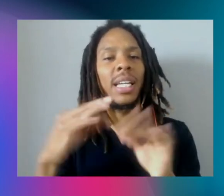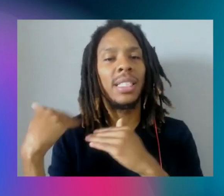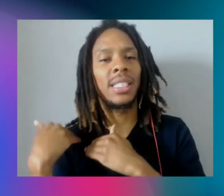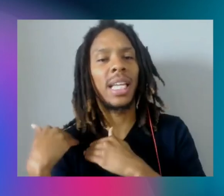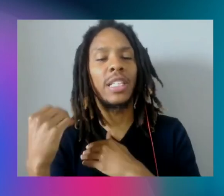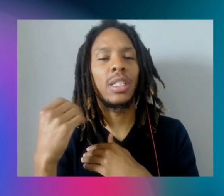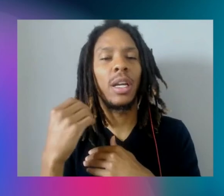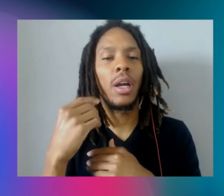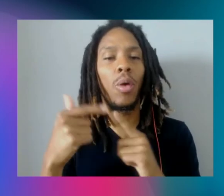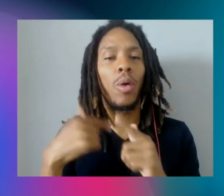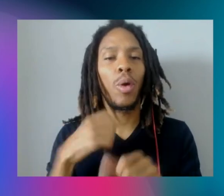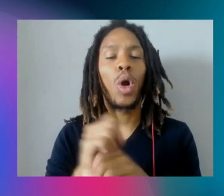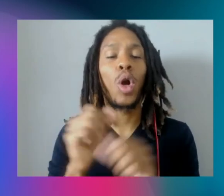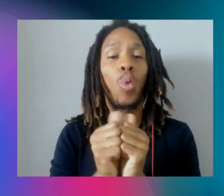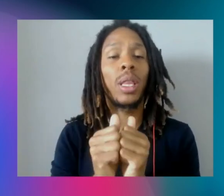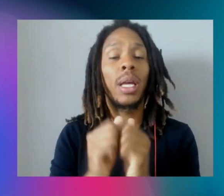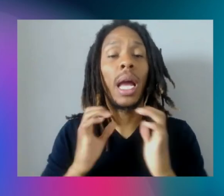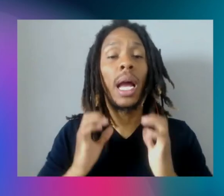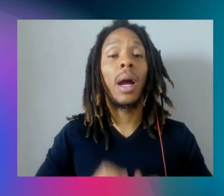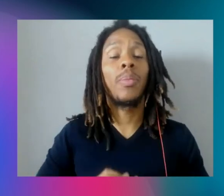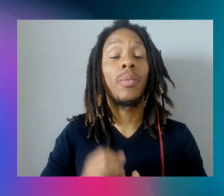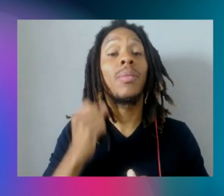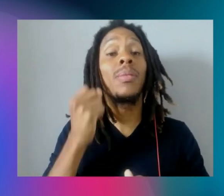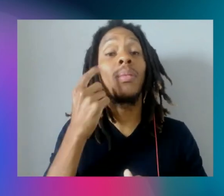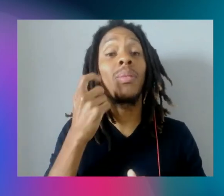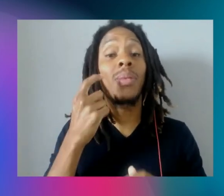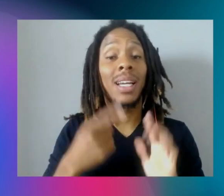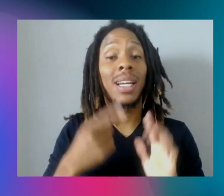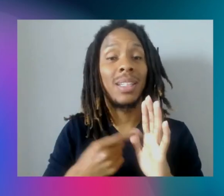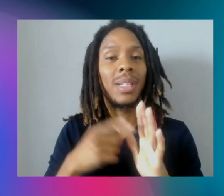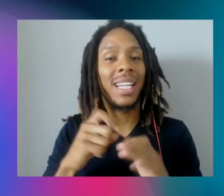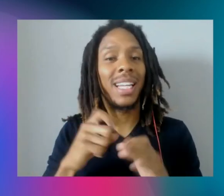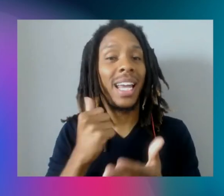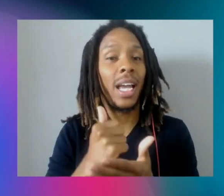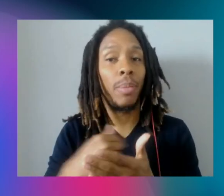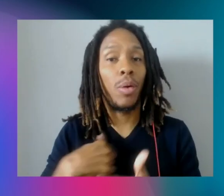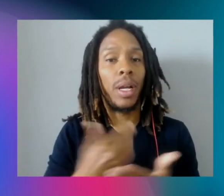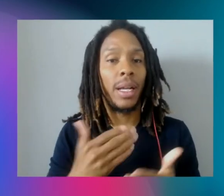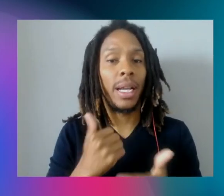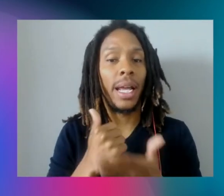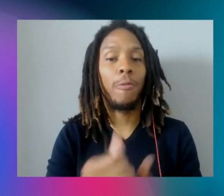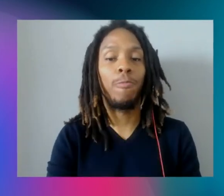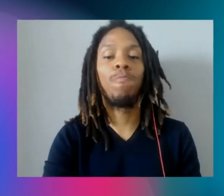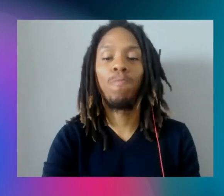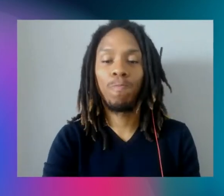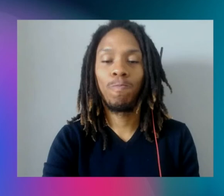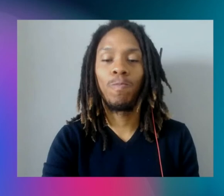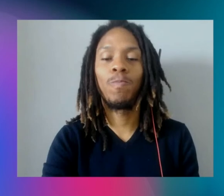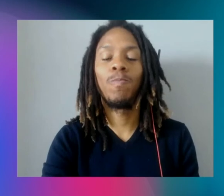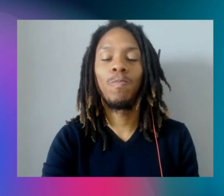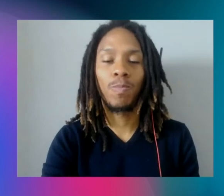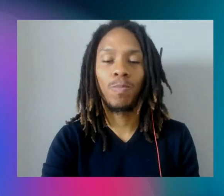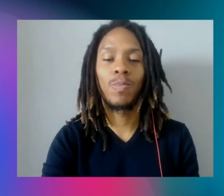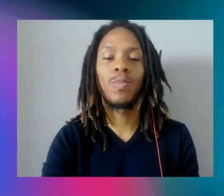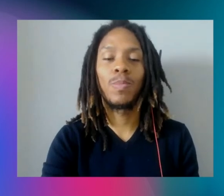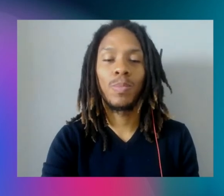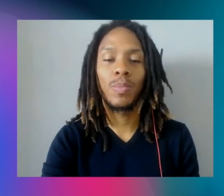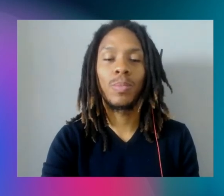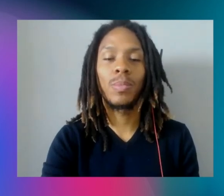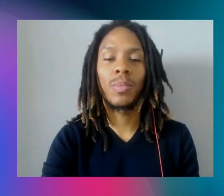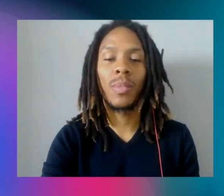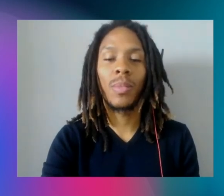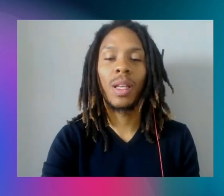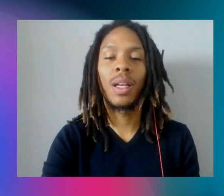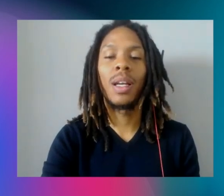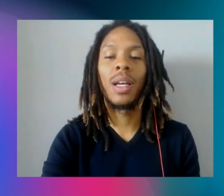with customers, but sometimes they need some help, and we're here to help them. Absolutely. Yeah. So could I